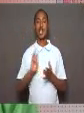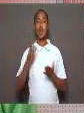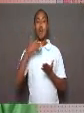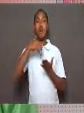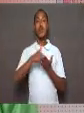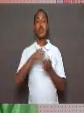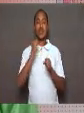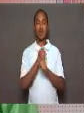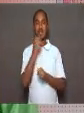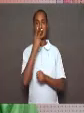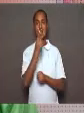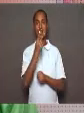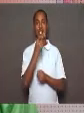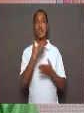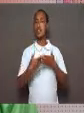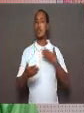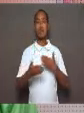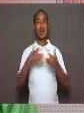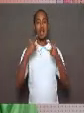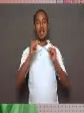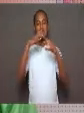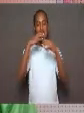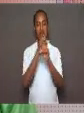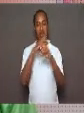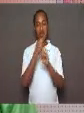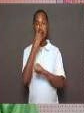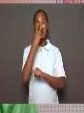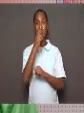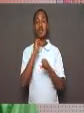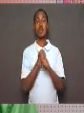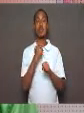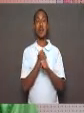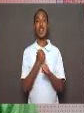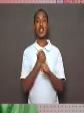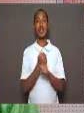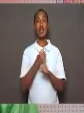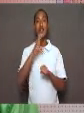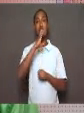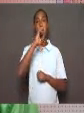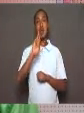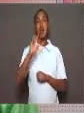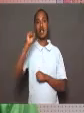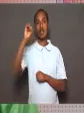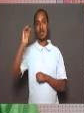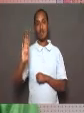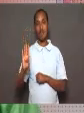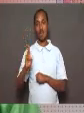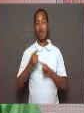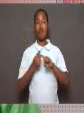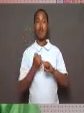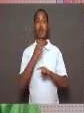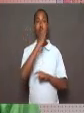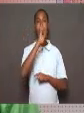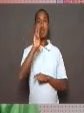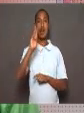also demonstrated a simple experiment to show the preparation of copper sulfate from